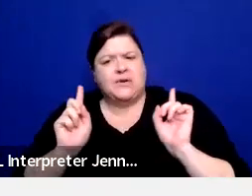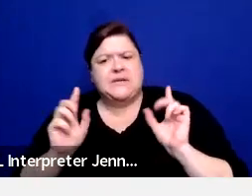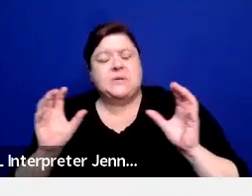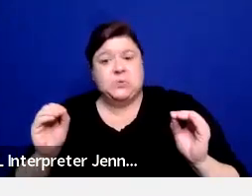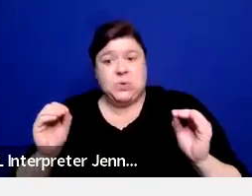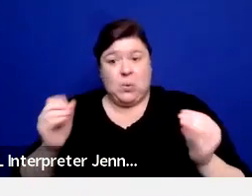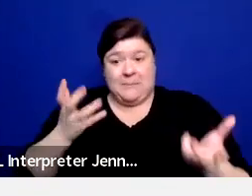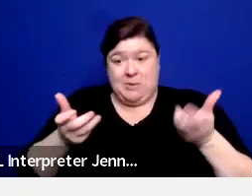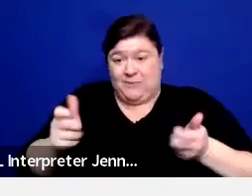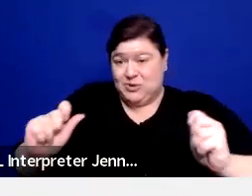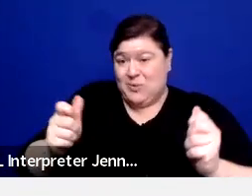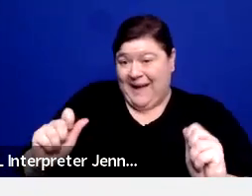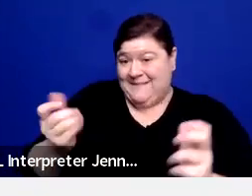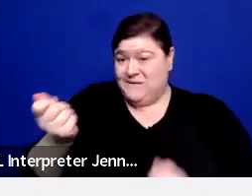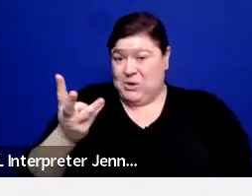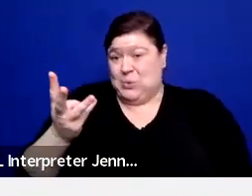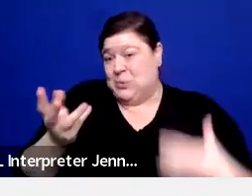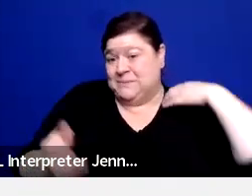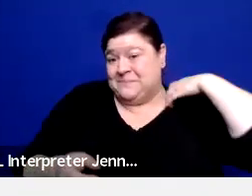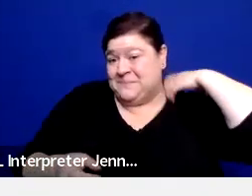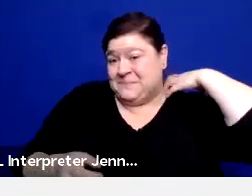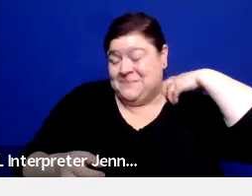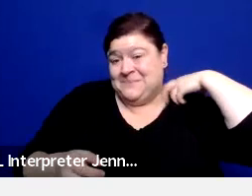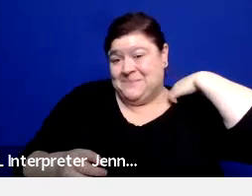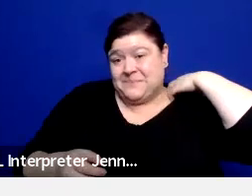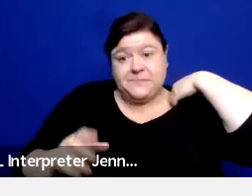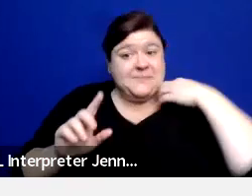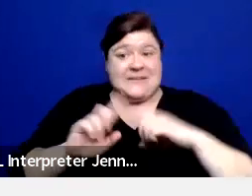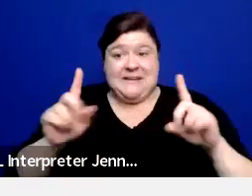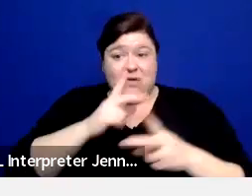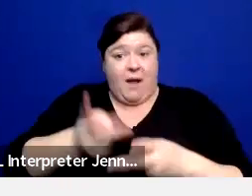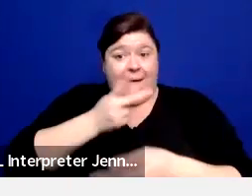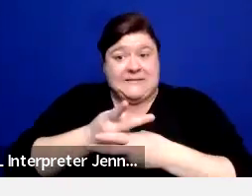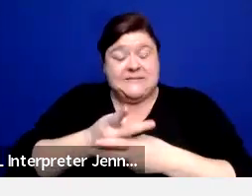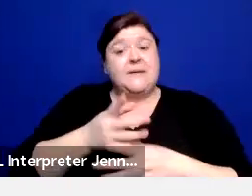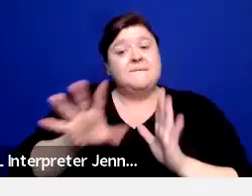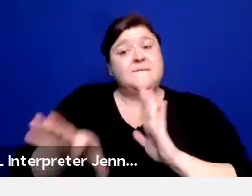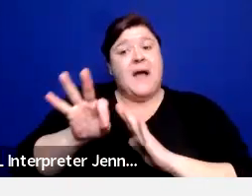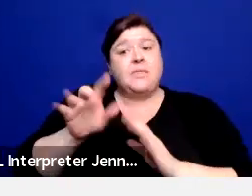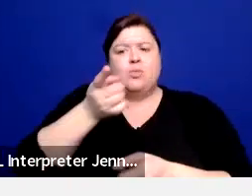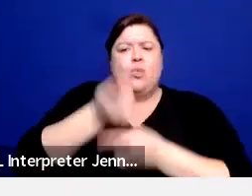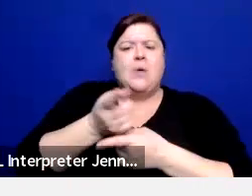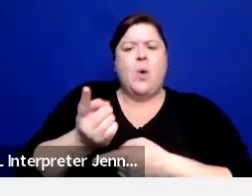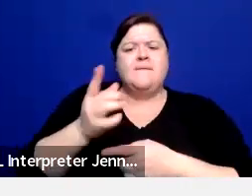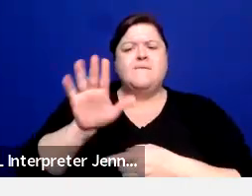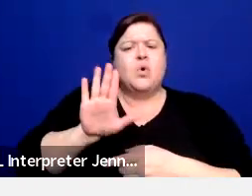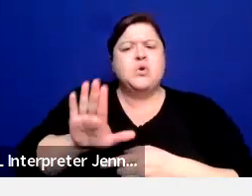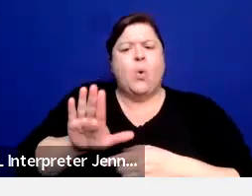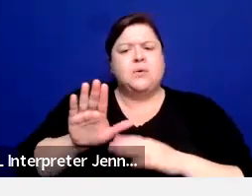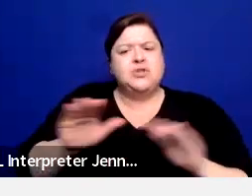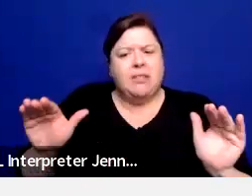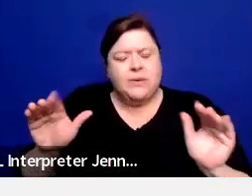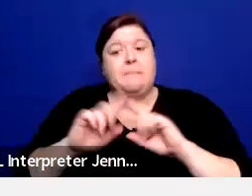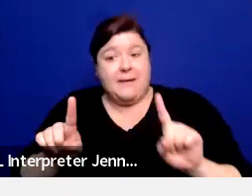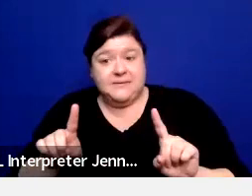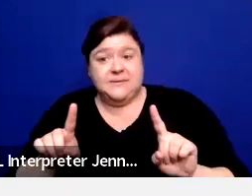take trying out a couple of varieties to find the right one for your child. But I imagine that the